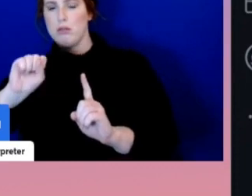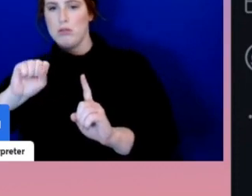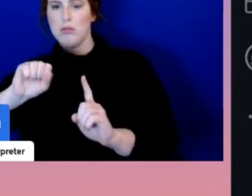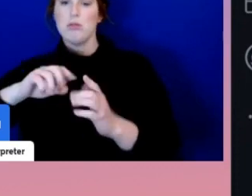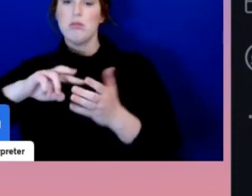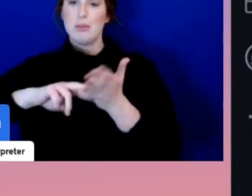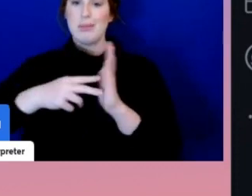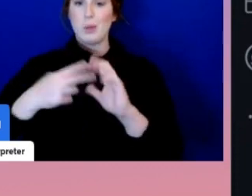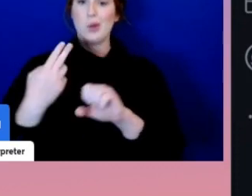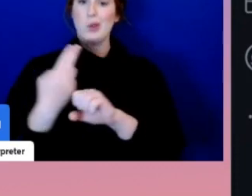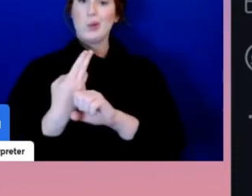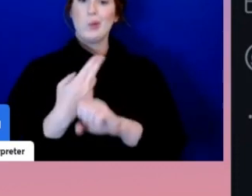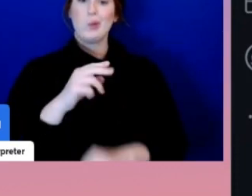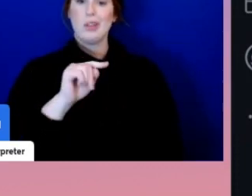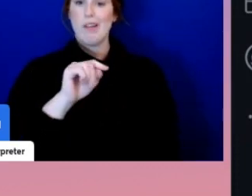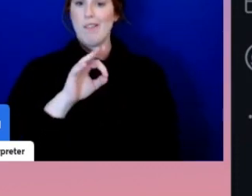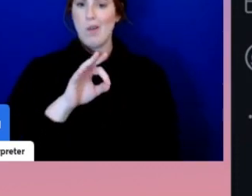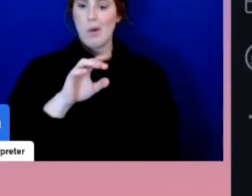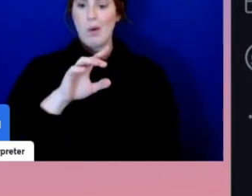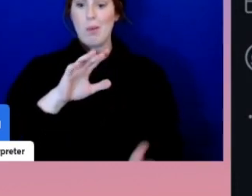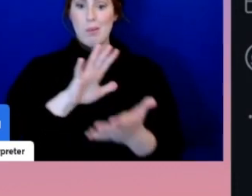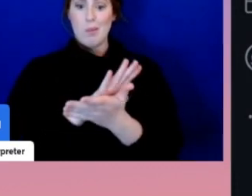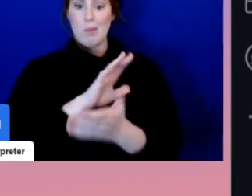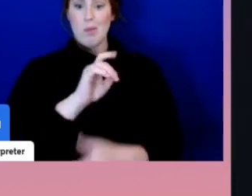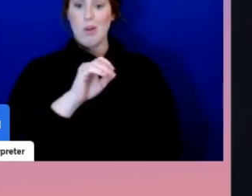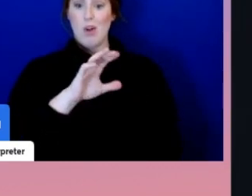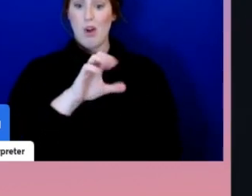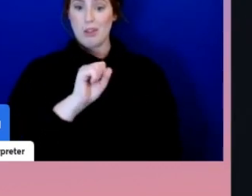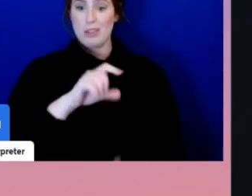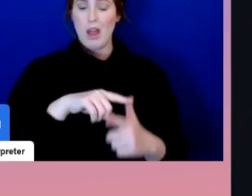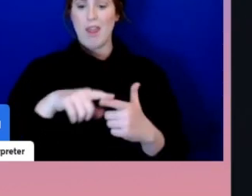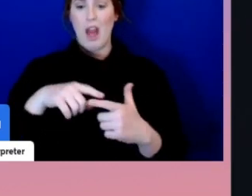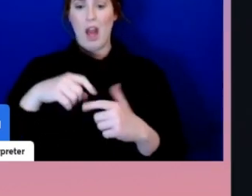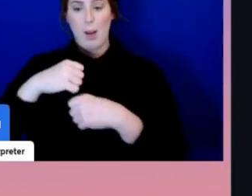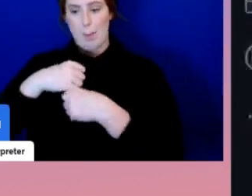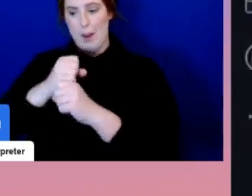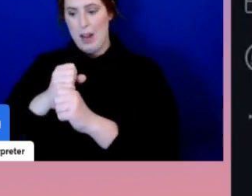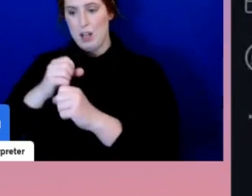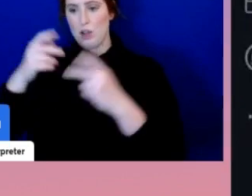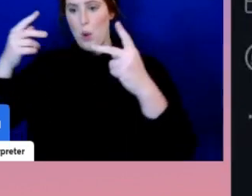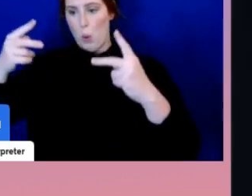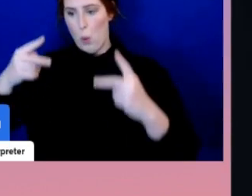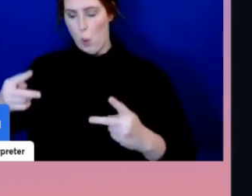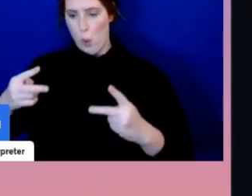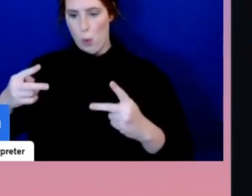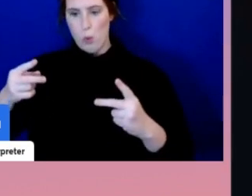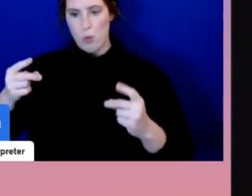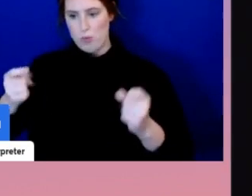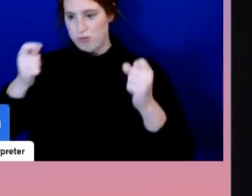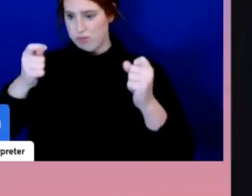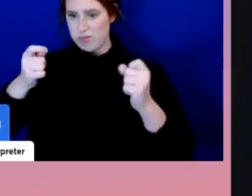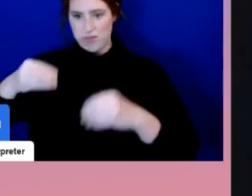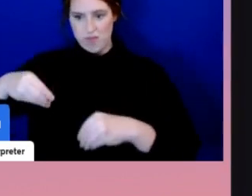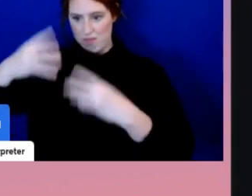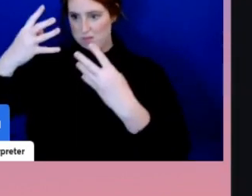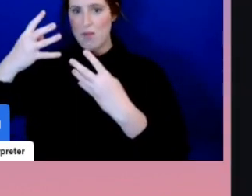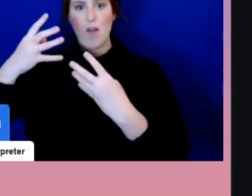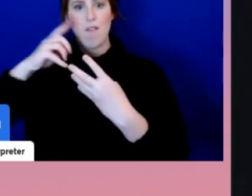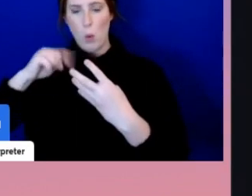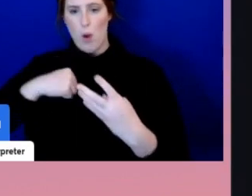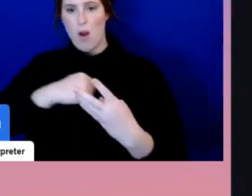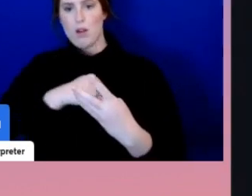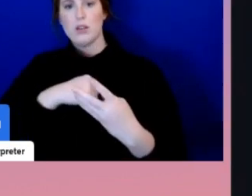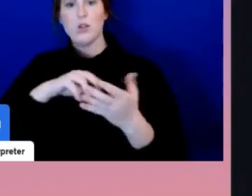Terraform docs and generate our code for us, meaning that when we go to this repository, let's